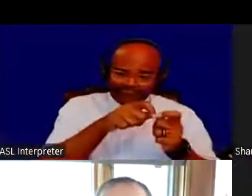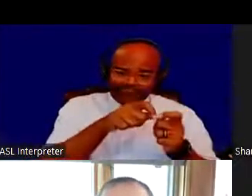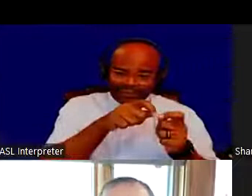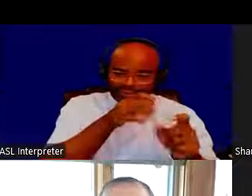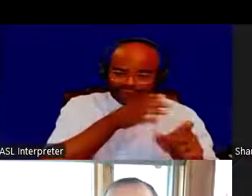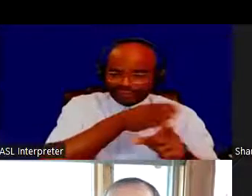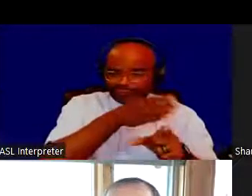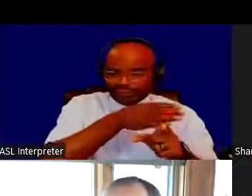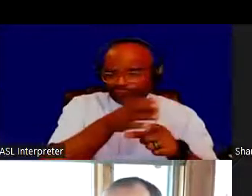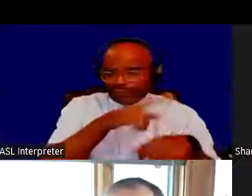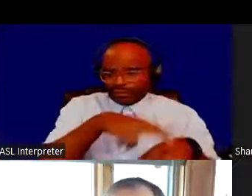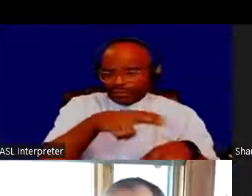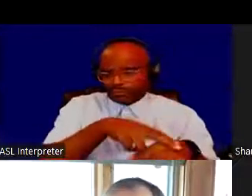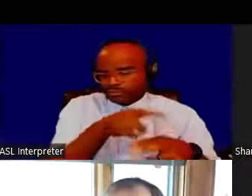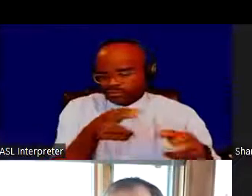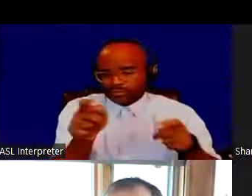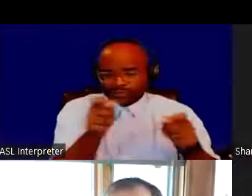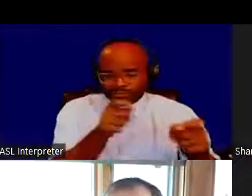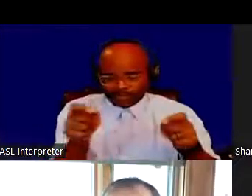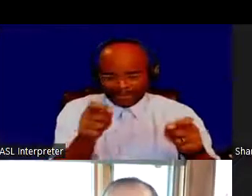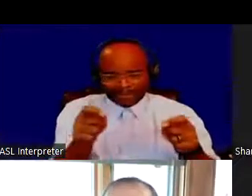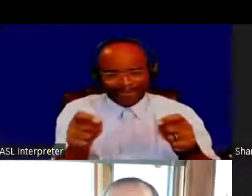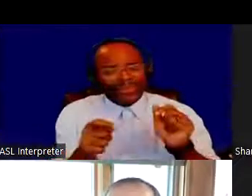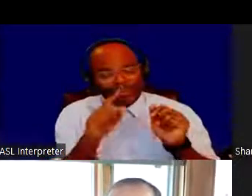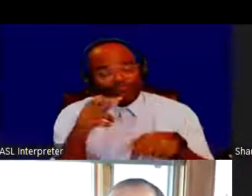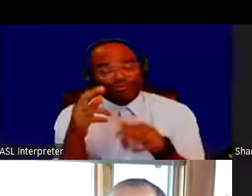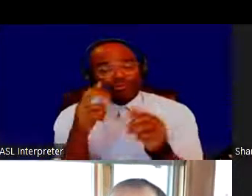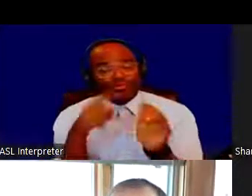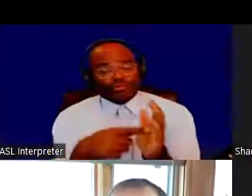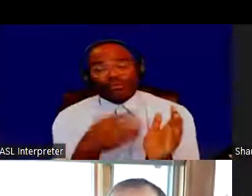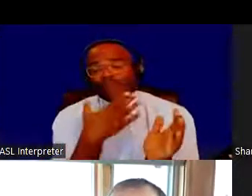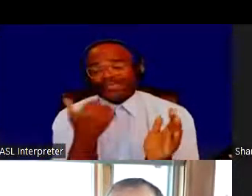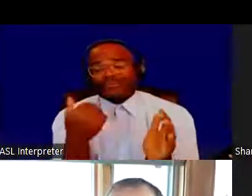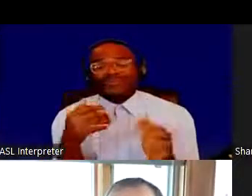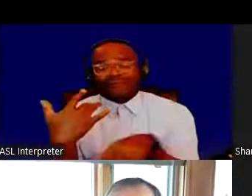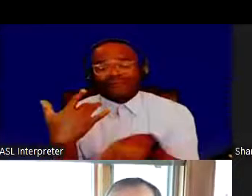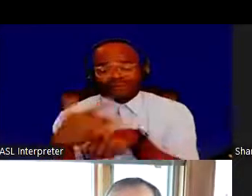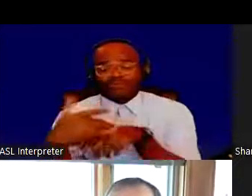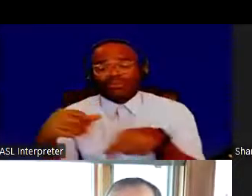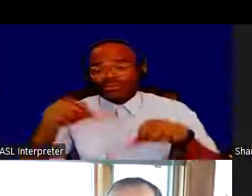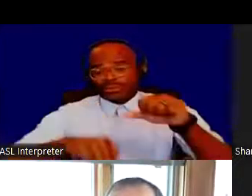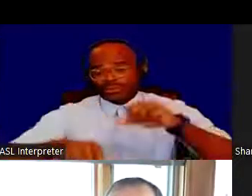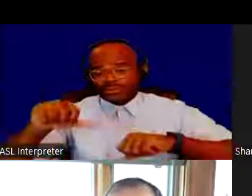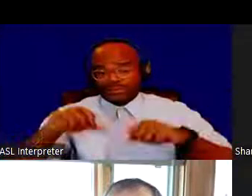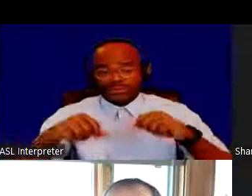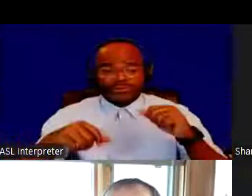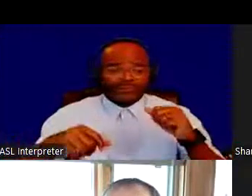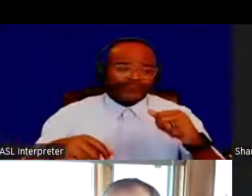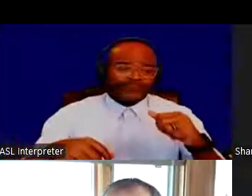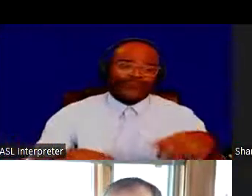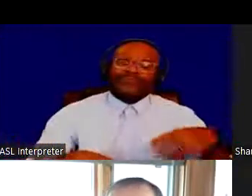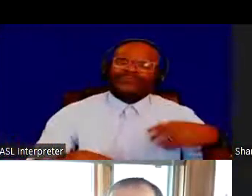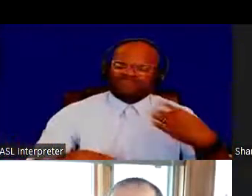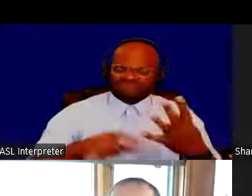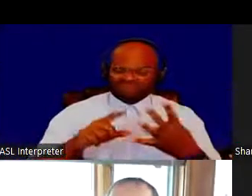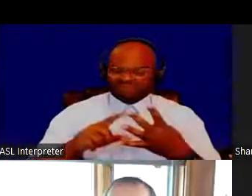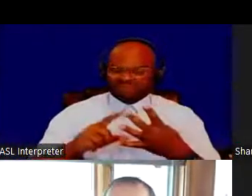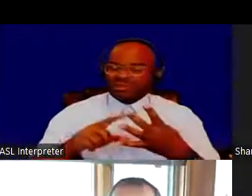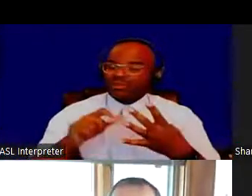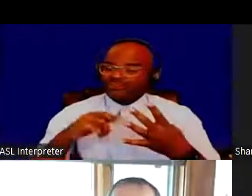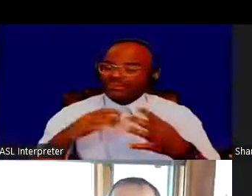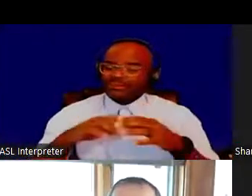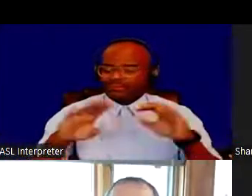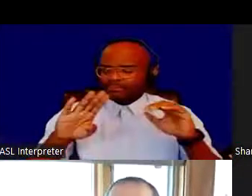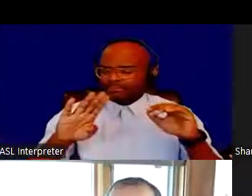management, and that they're reflecting the best available science. There's a lot of work that goes into binning and organization and